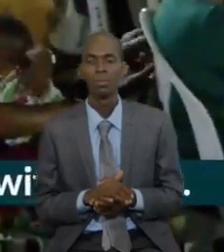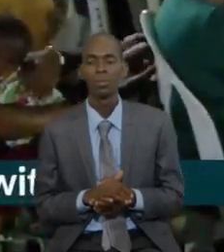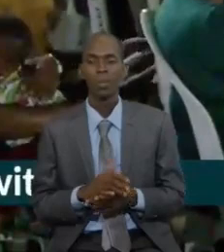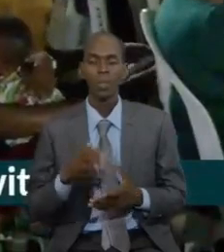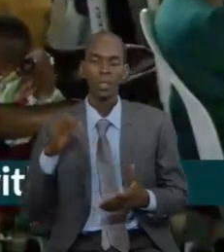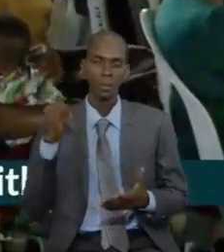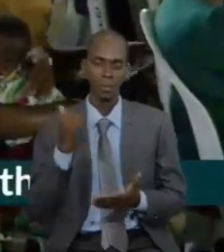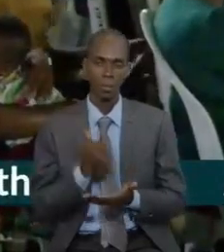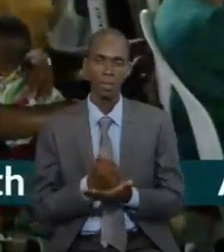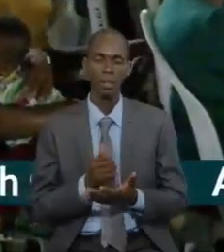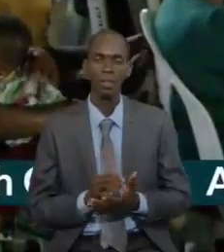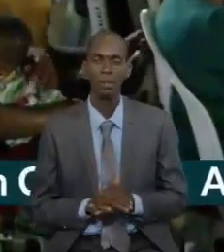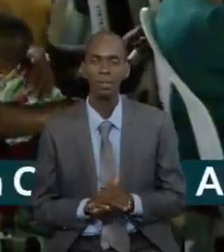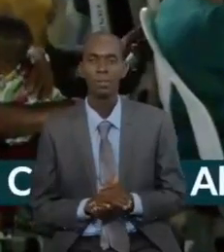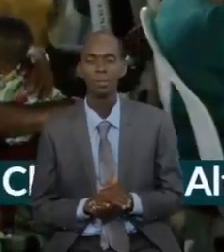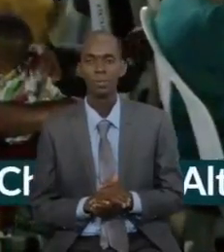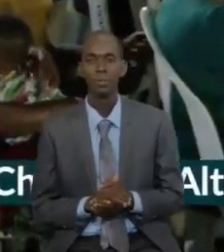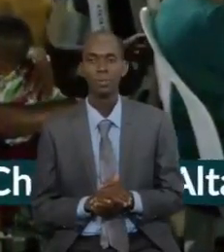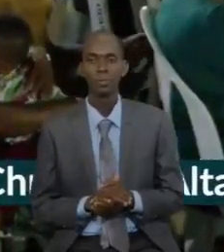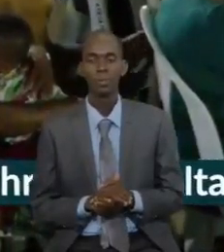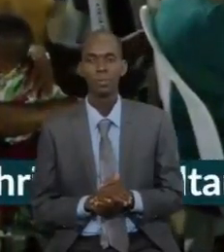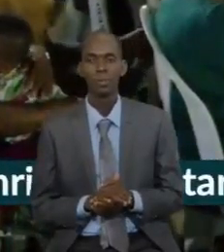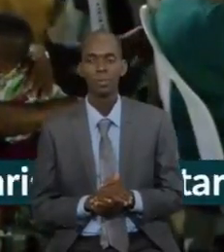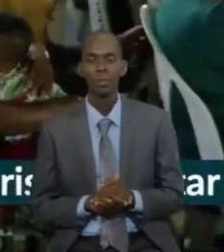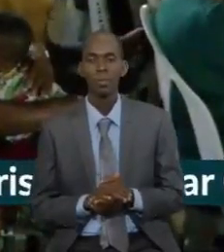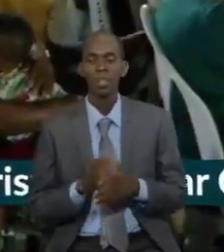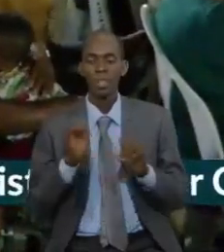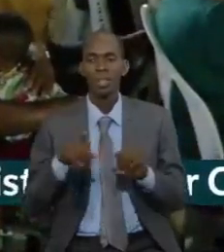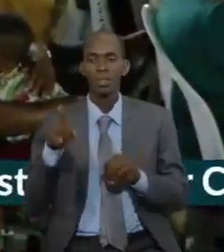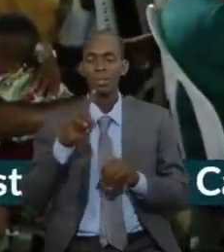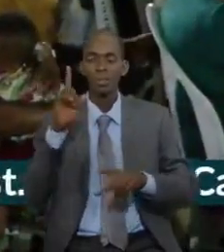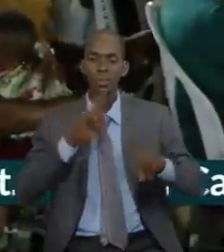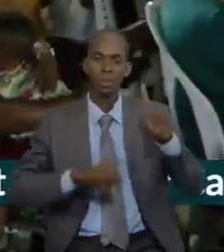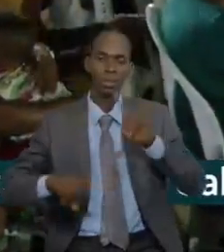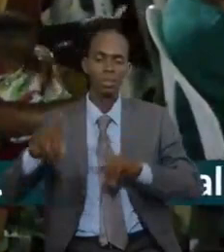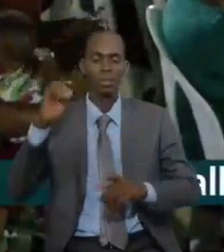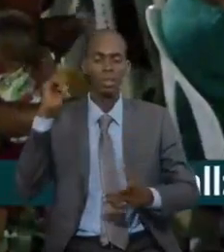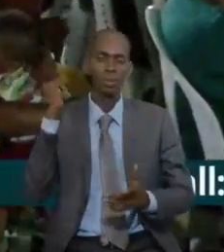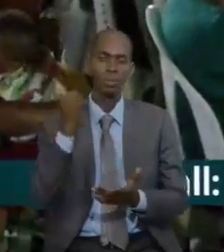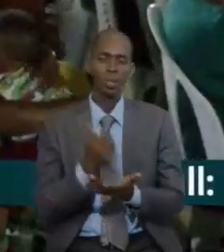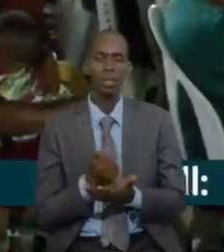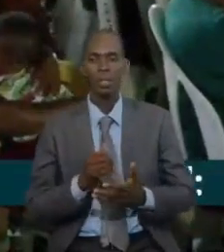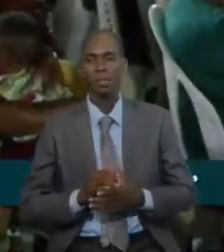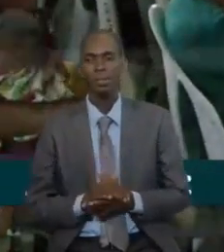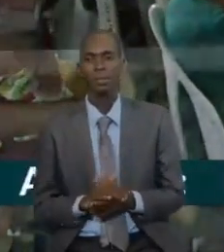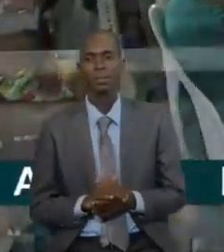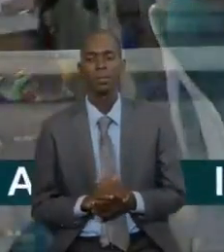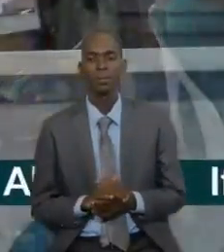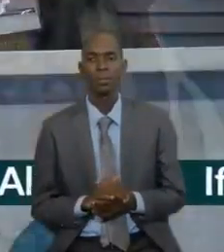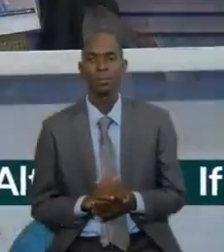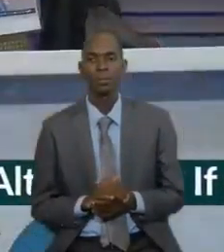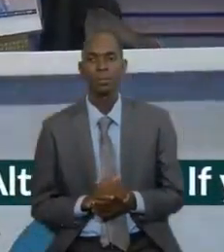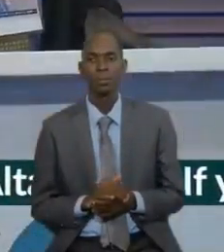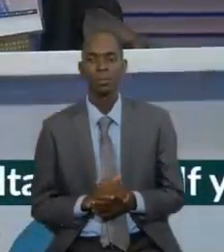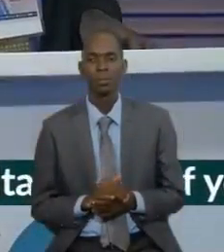Amen. Amen. Can I shout amen? Amen. This is